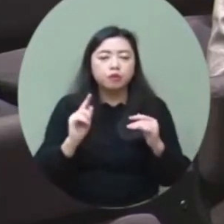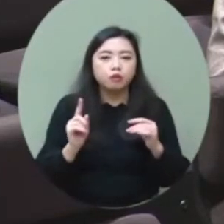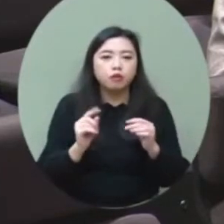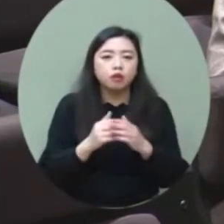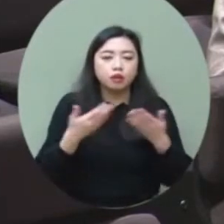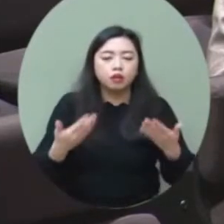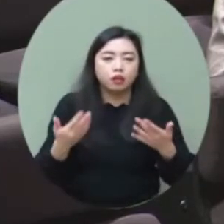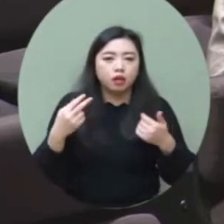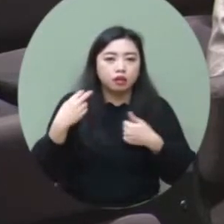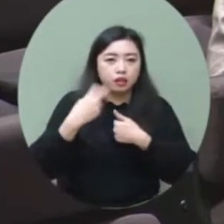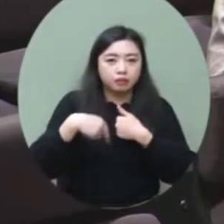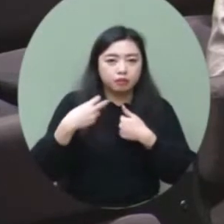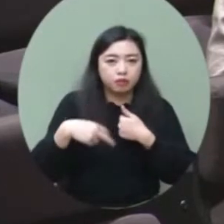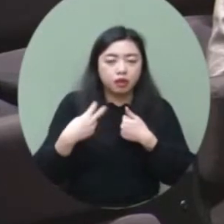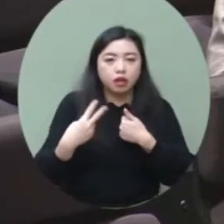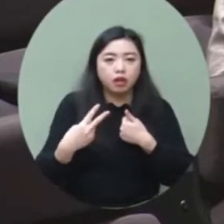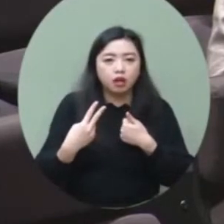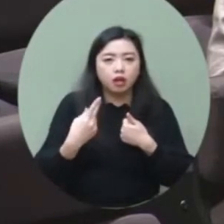held accountable?